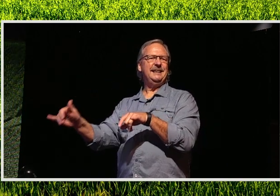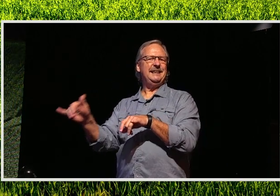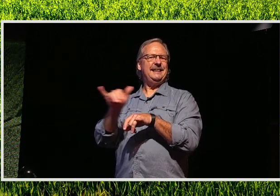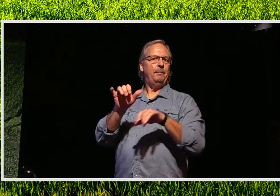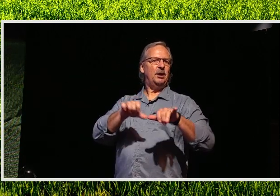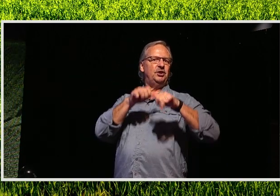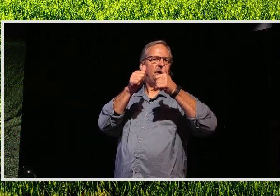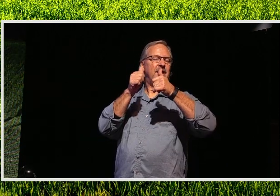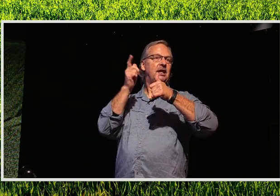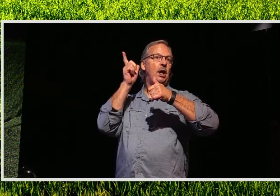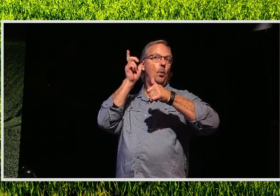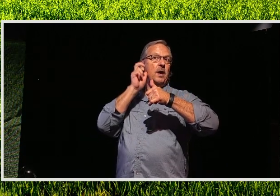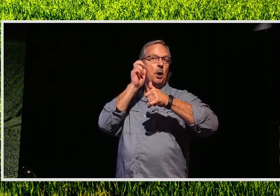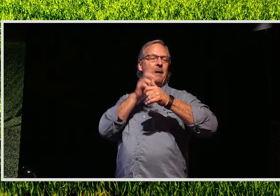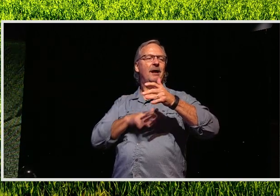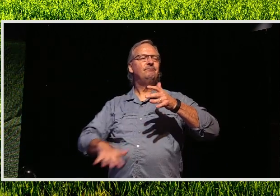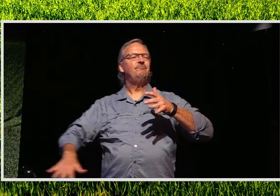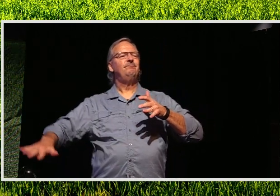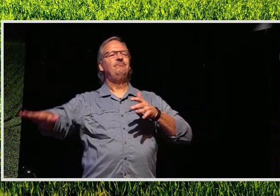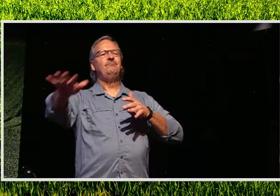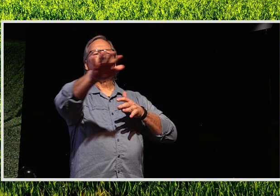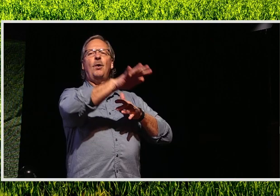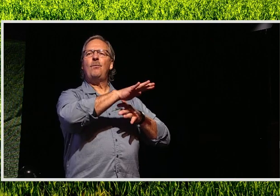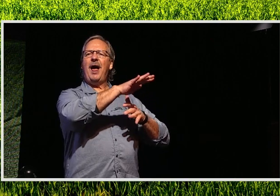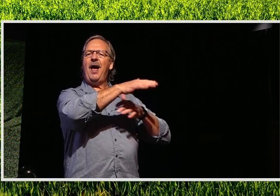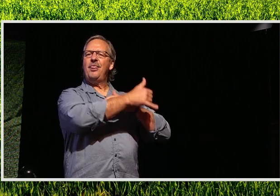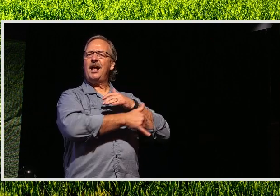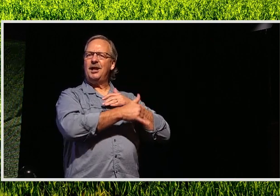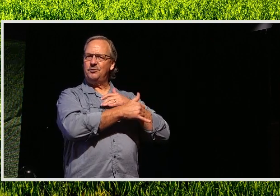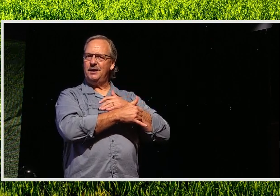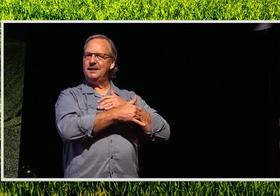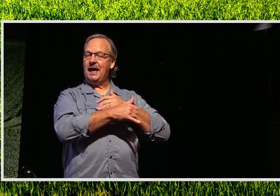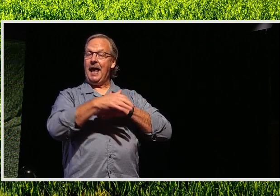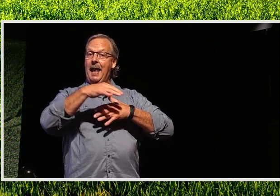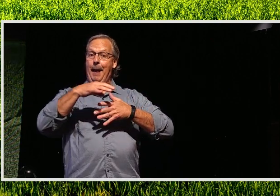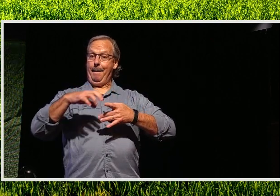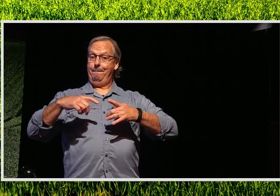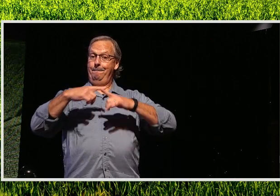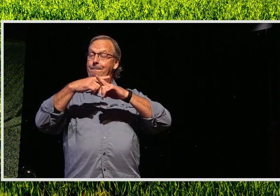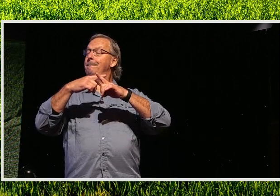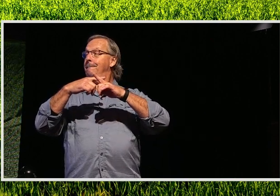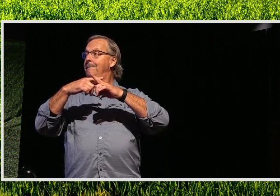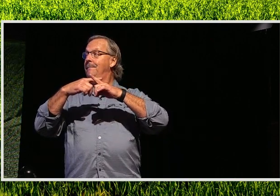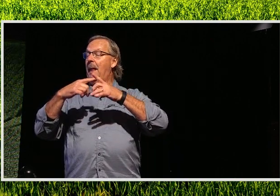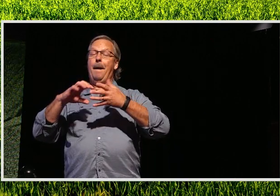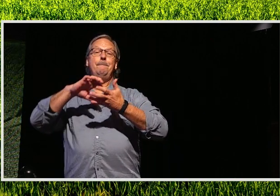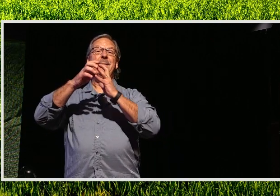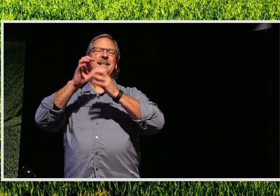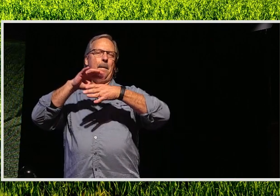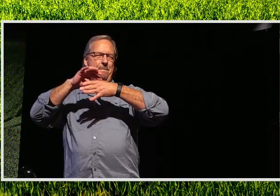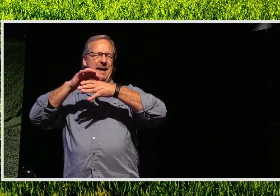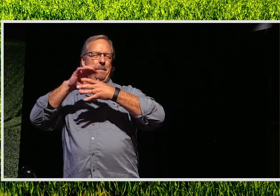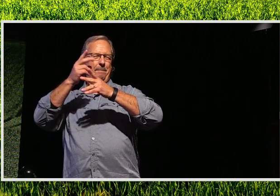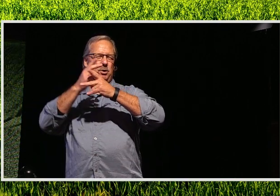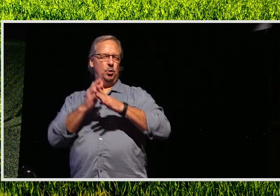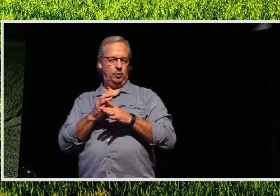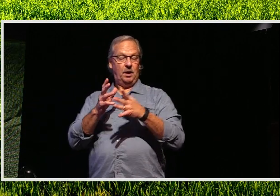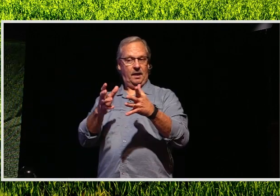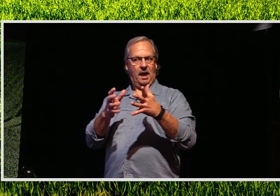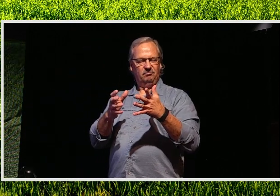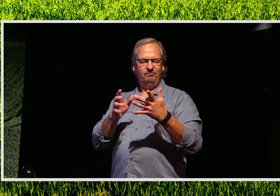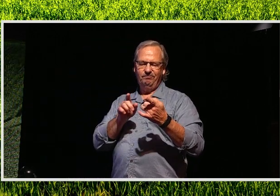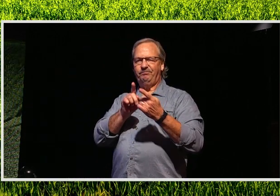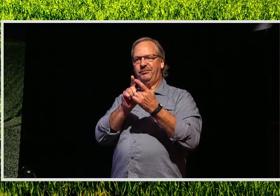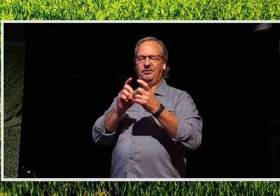that we hear about across the country. Niche meat producers tell us that marketing is difficult and they want to expand their